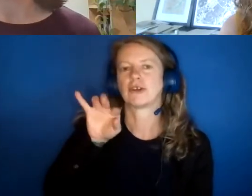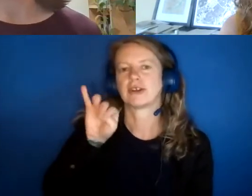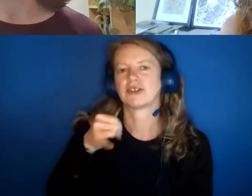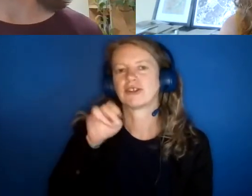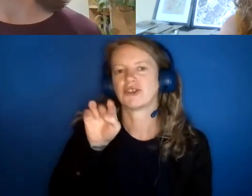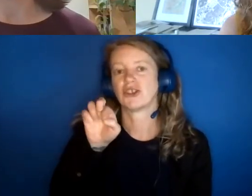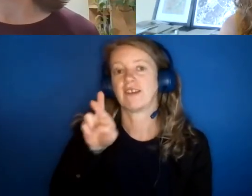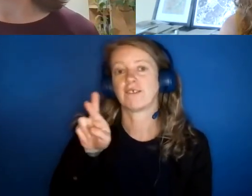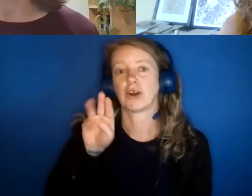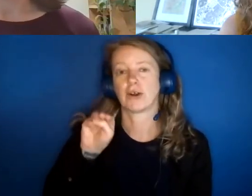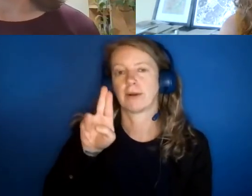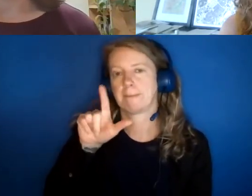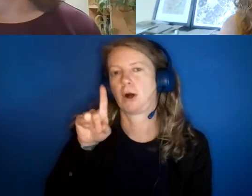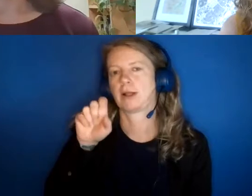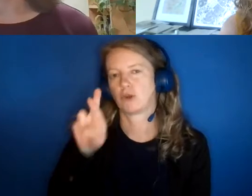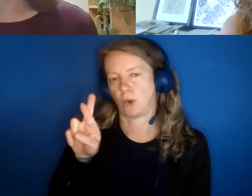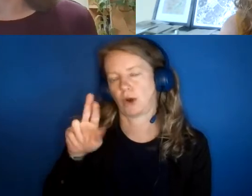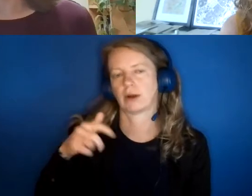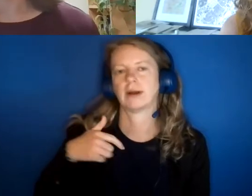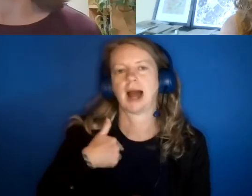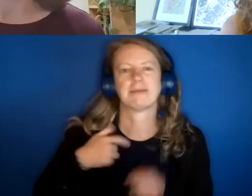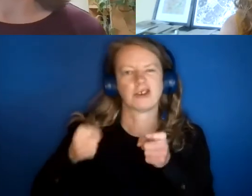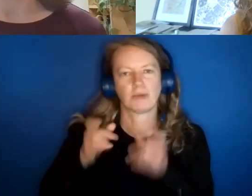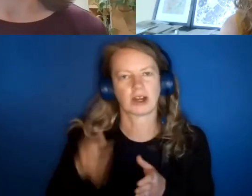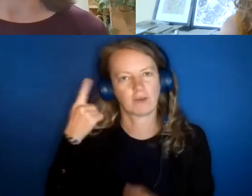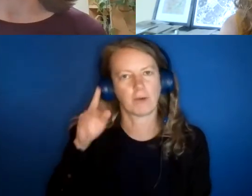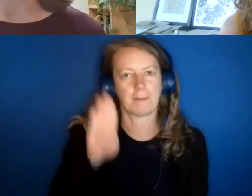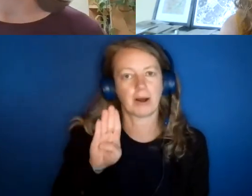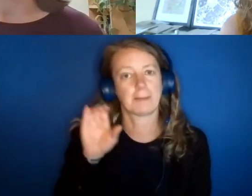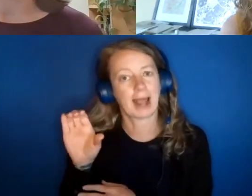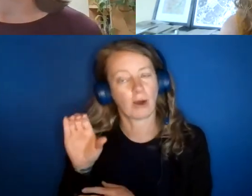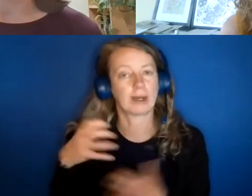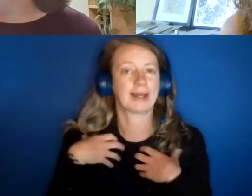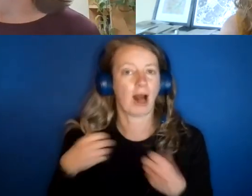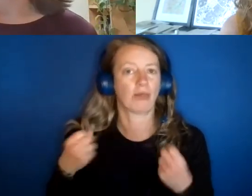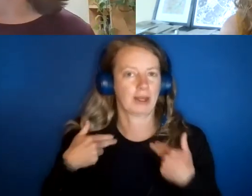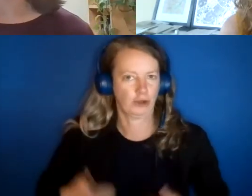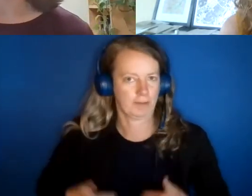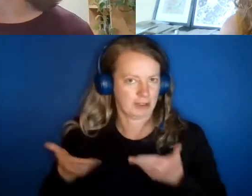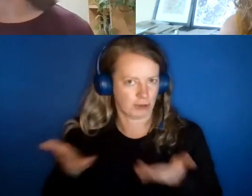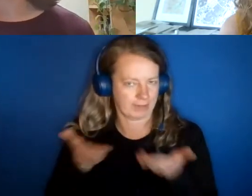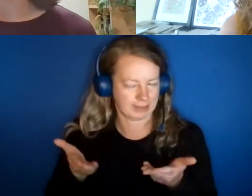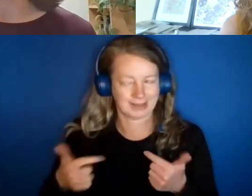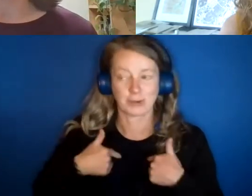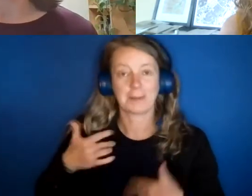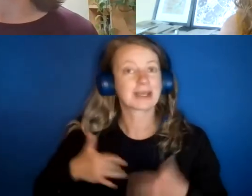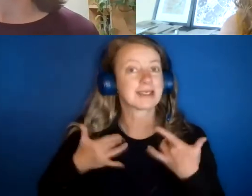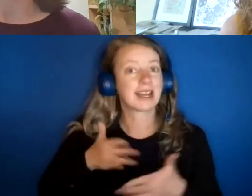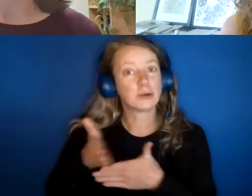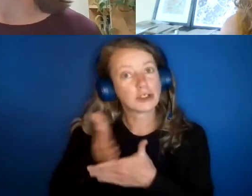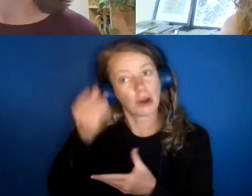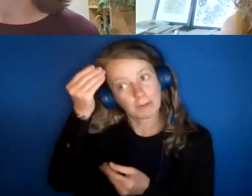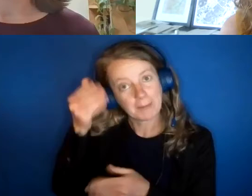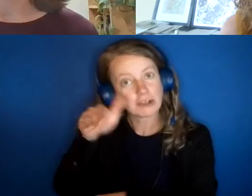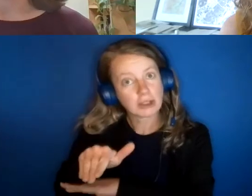Health and Human Services. And I'm excited for us to share information tonight about COVID-19 treatments that are available